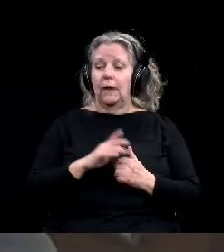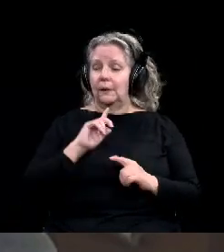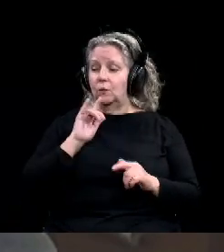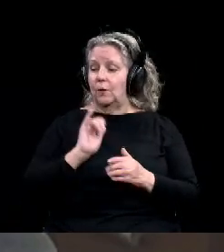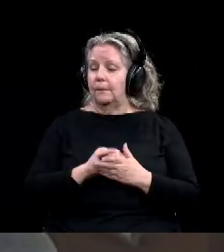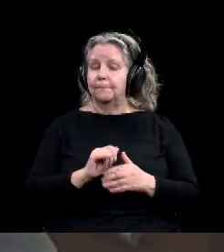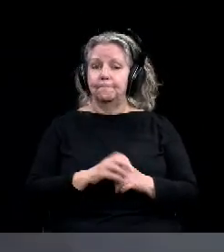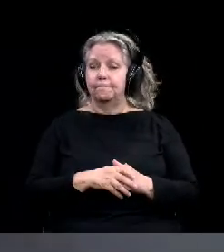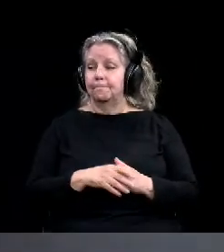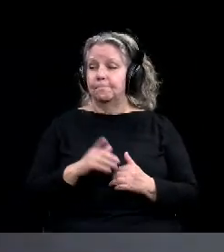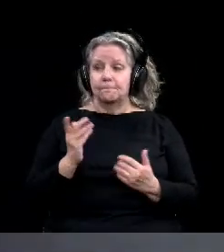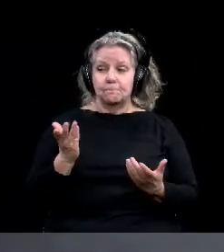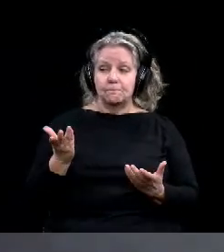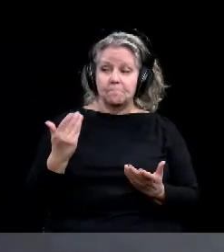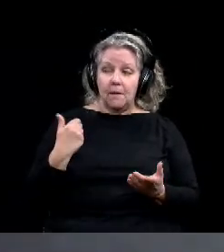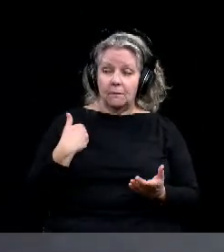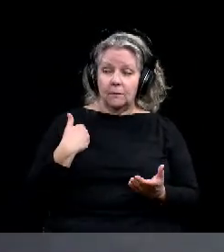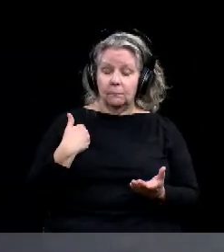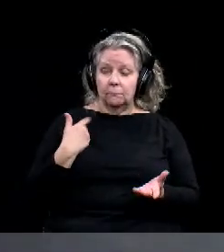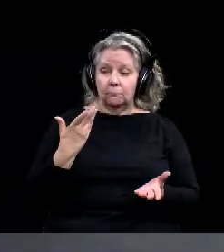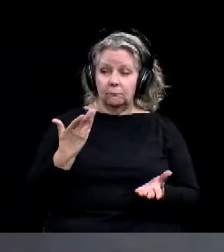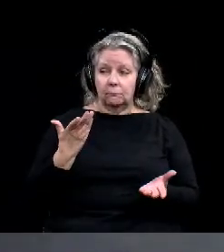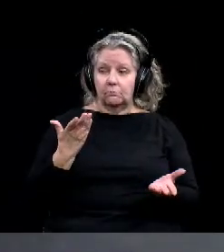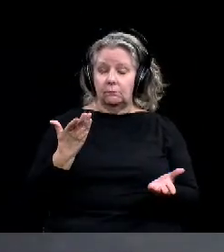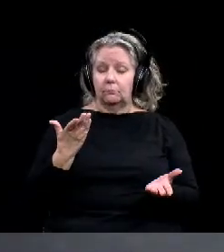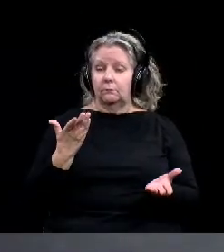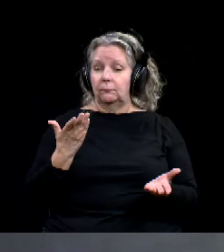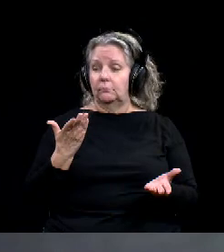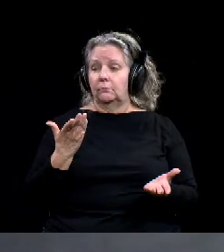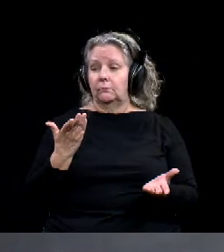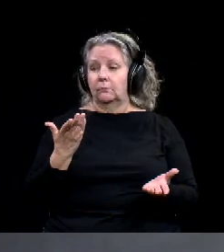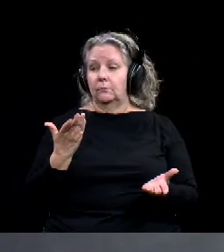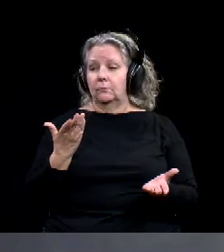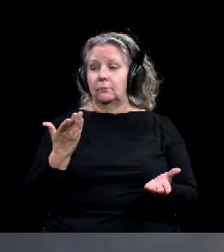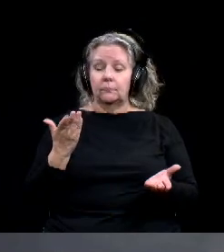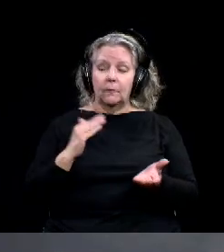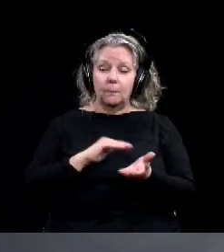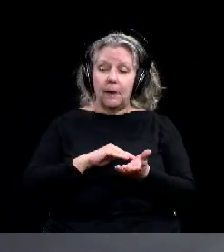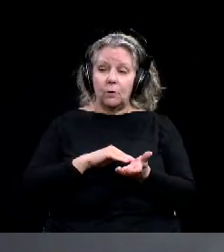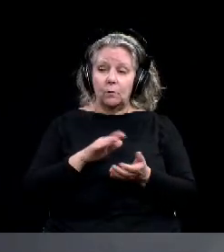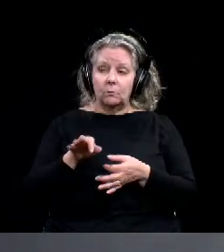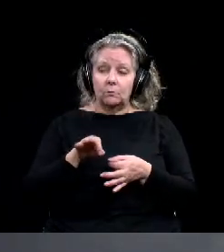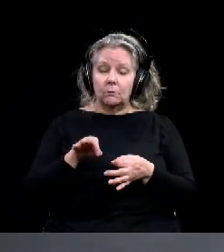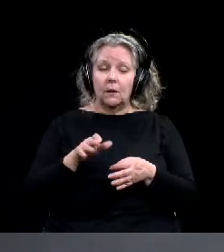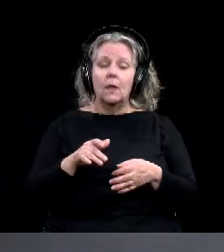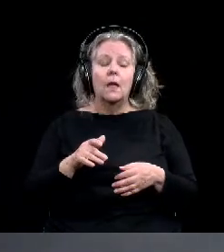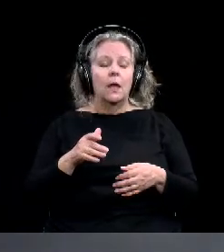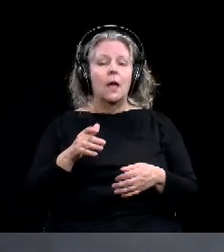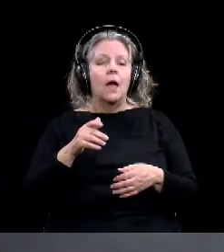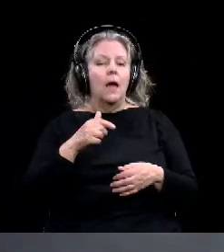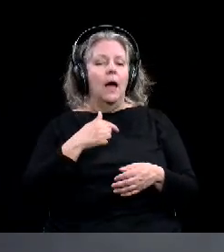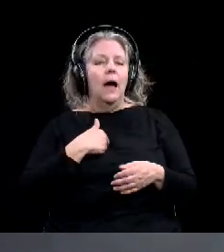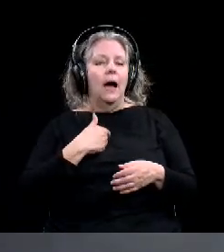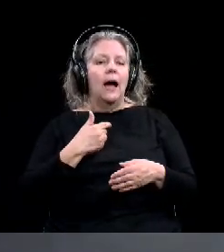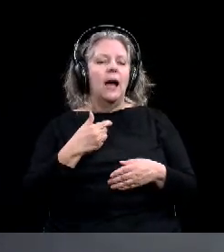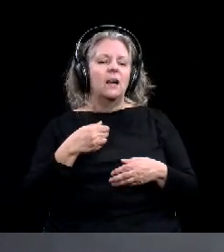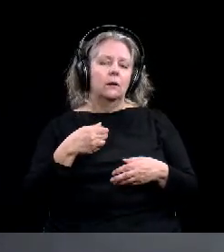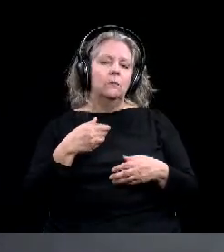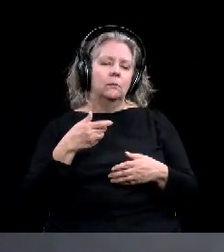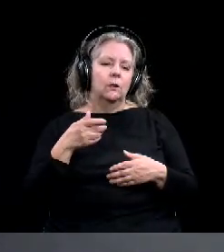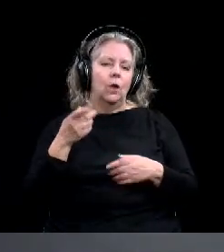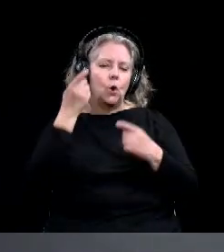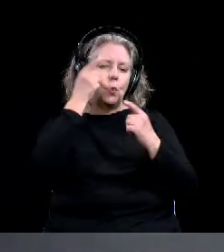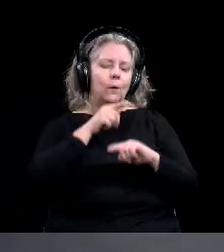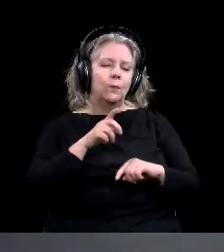medical? I will pretty much give the same answer Dr. Griggs presented in his presentation. There are multifactorial factors.